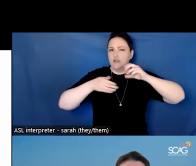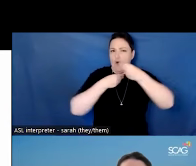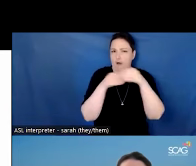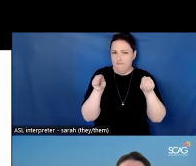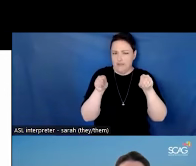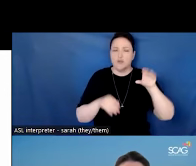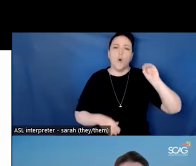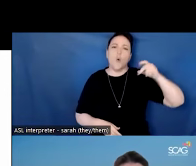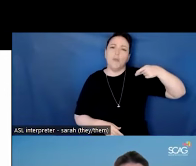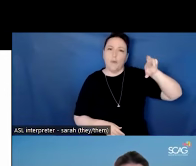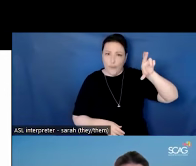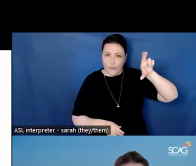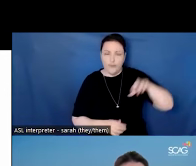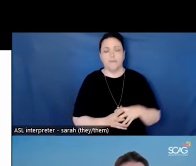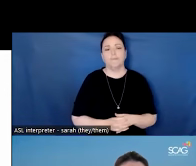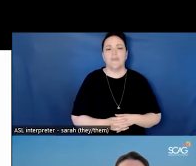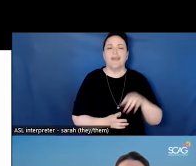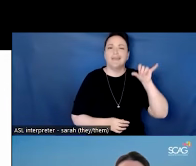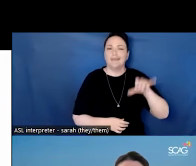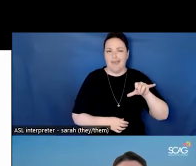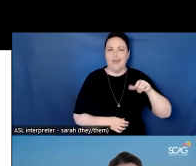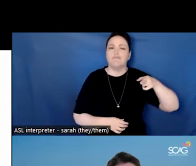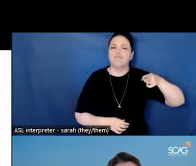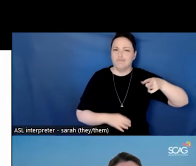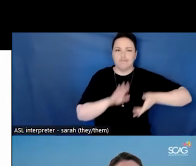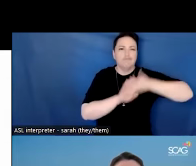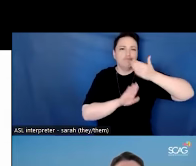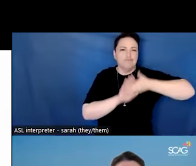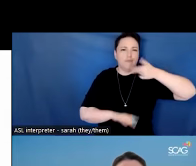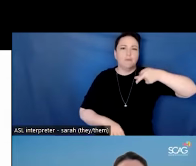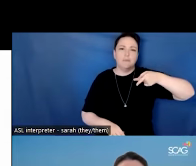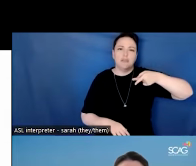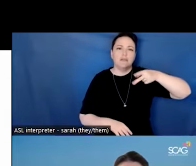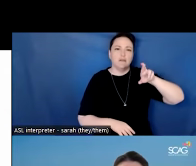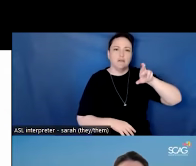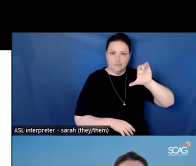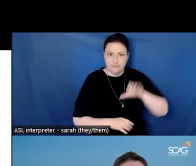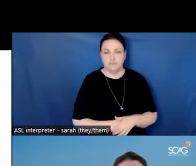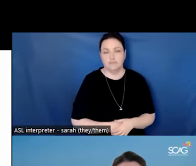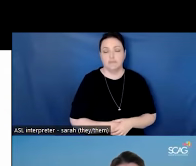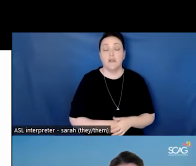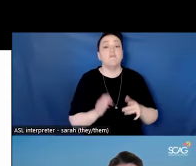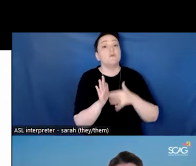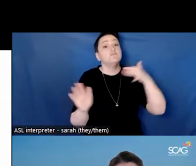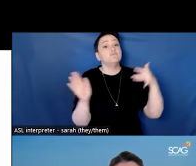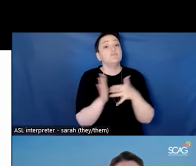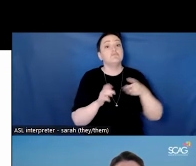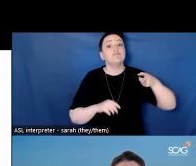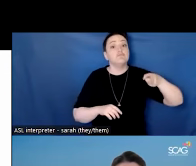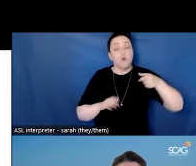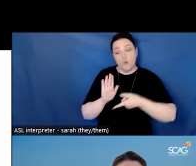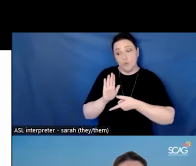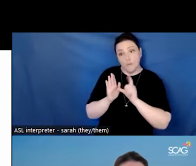They implement the Public Resource Code. From time to time, the OPR reviews and makes recommendations